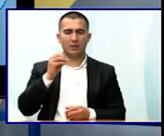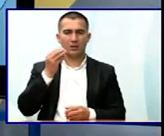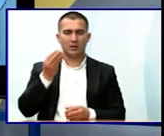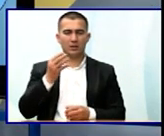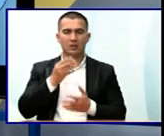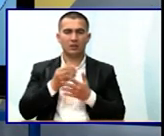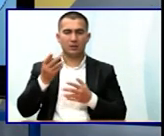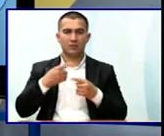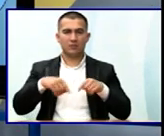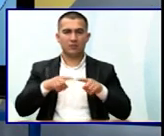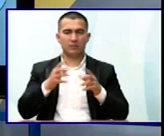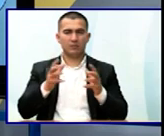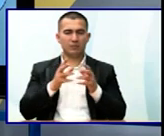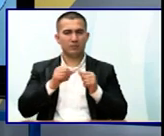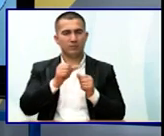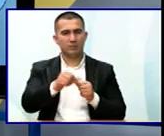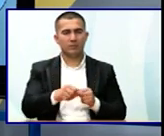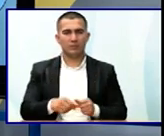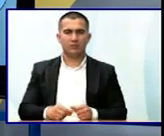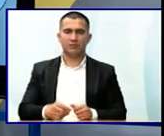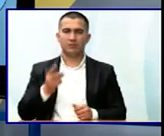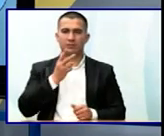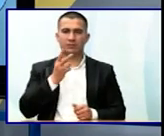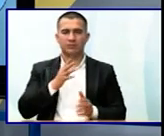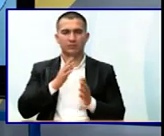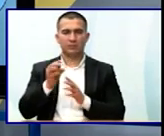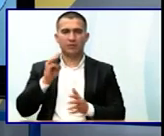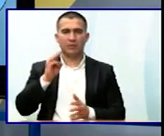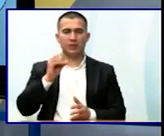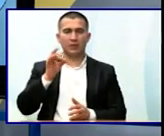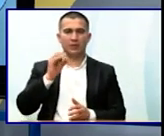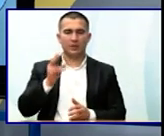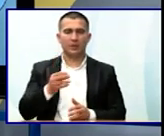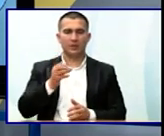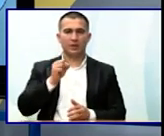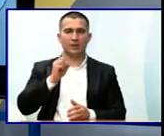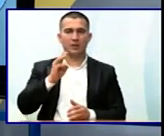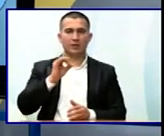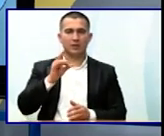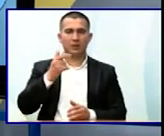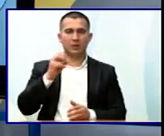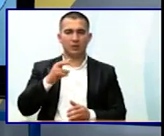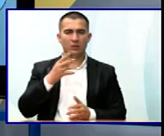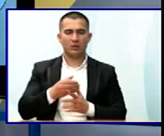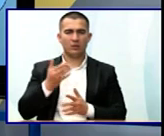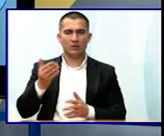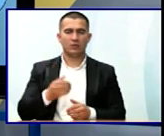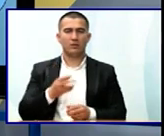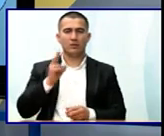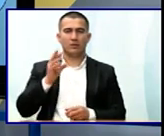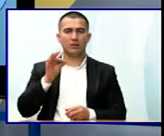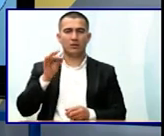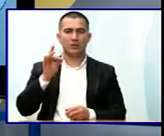o'tilgan. Ikkinchi chizmada esa terak, atirgul, qoraqat